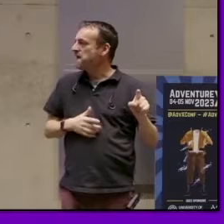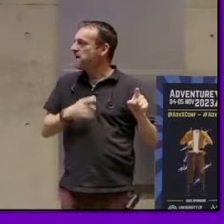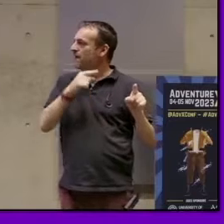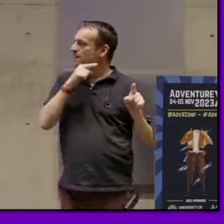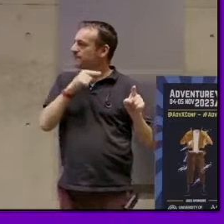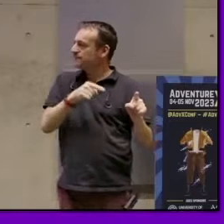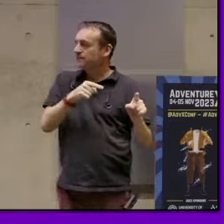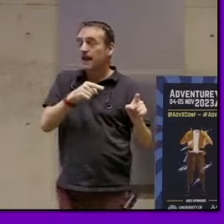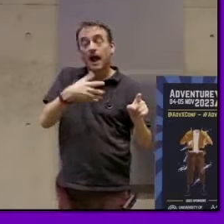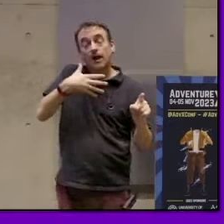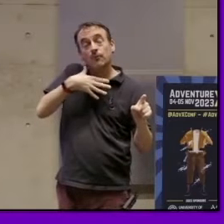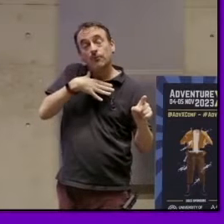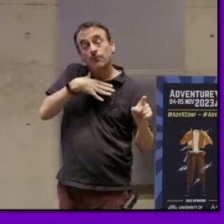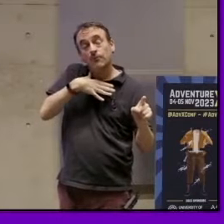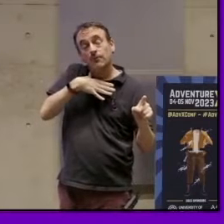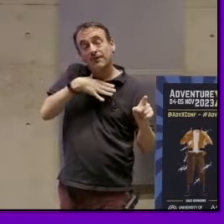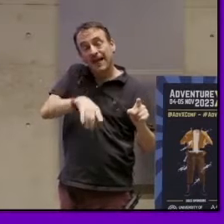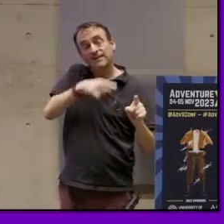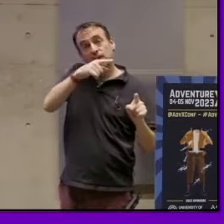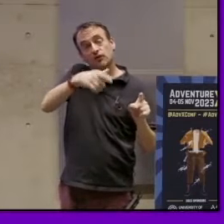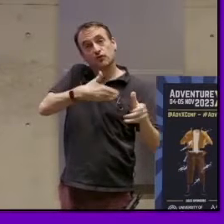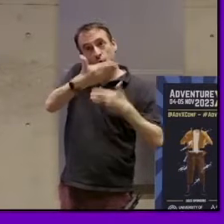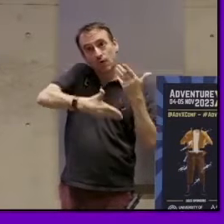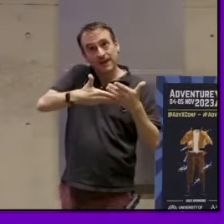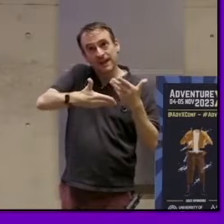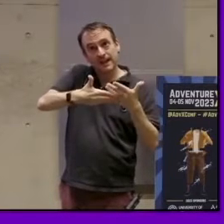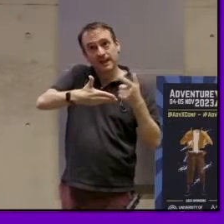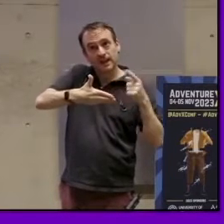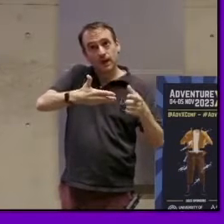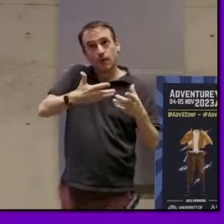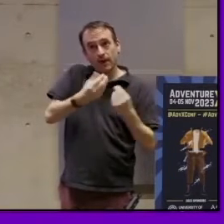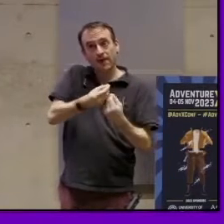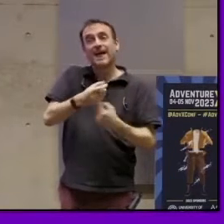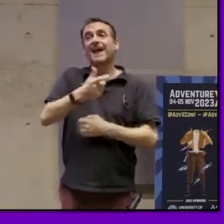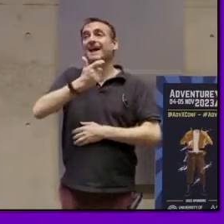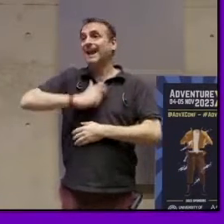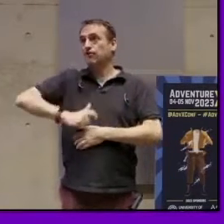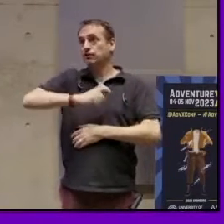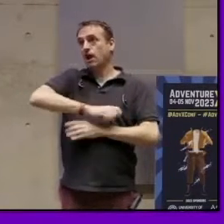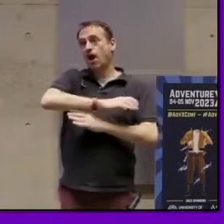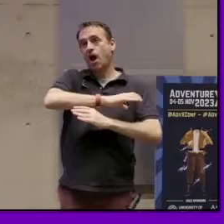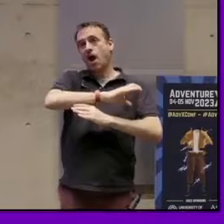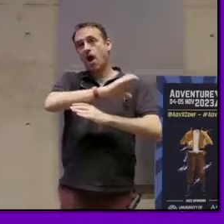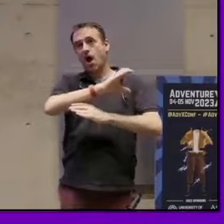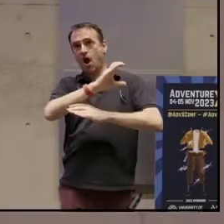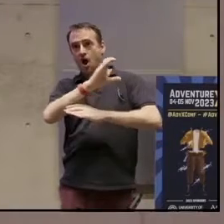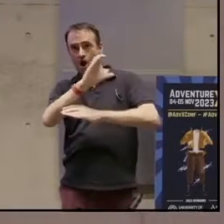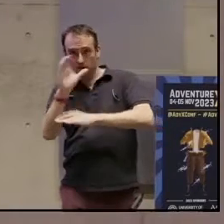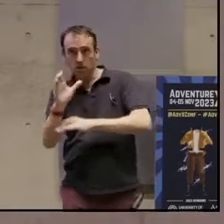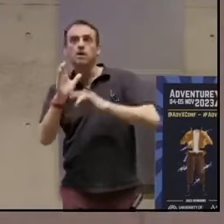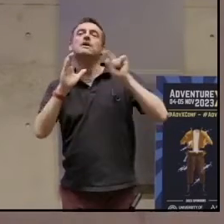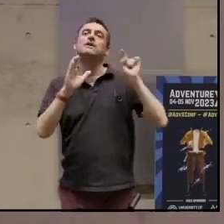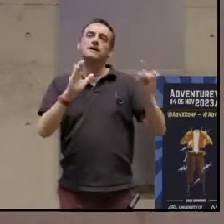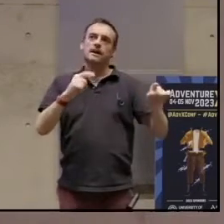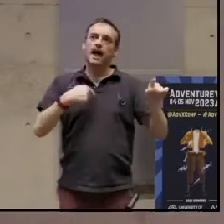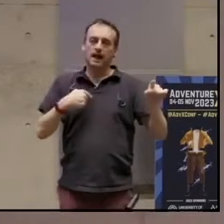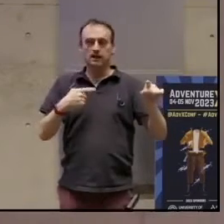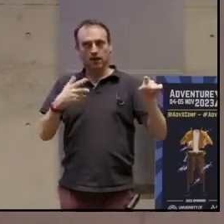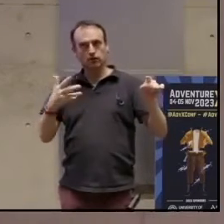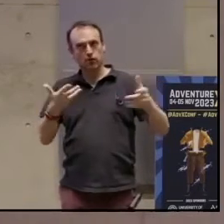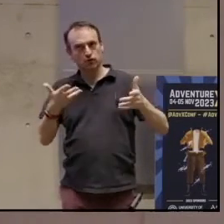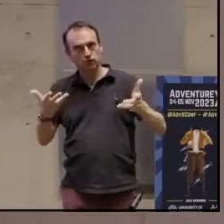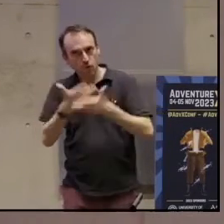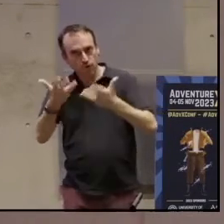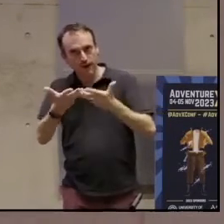actions, and that's where story lives, right? Someone said character arc before. That's what drives that character arc, supposedly. There's